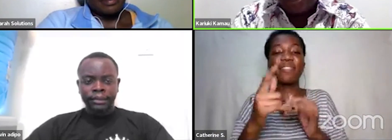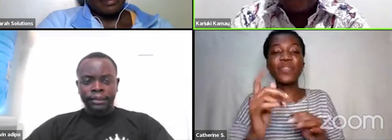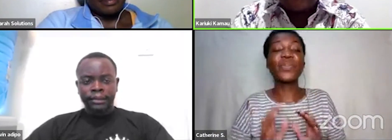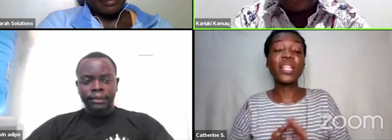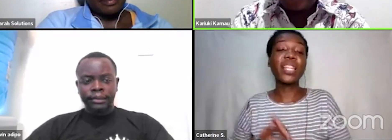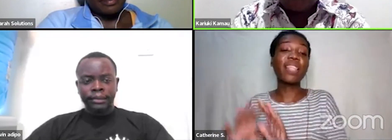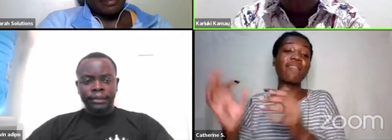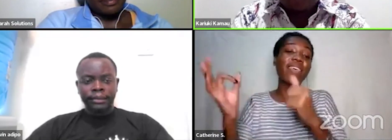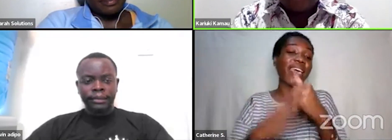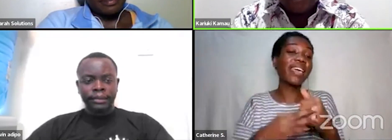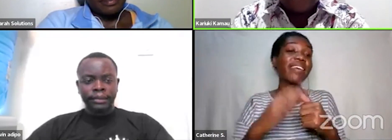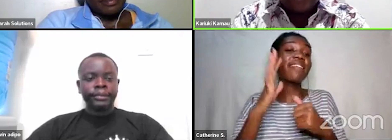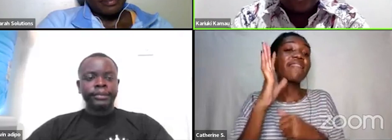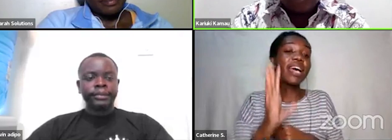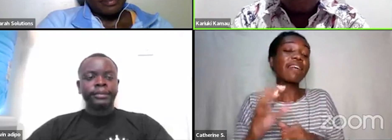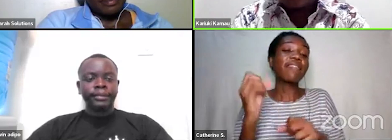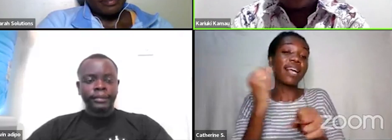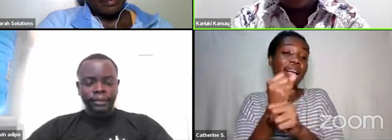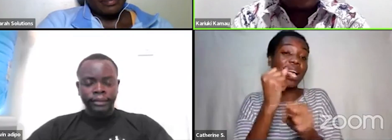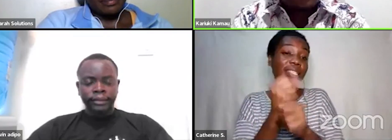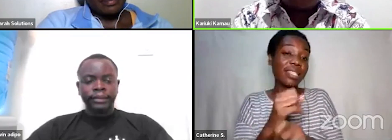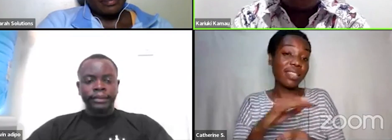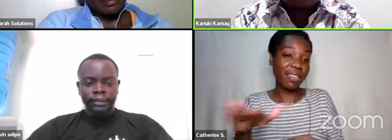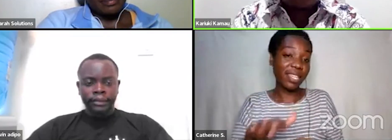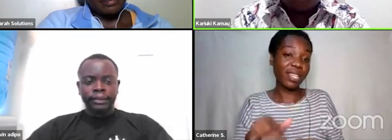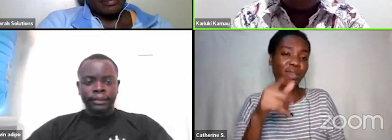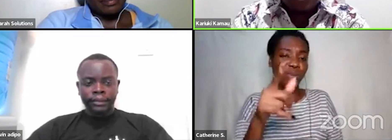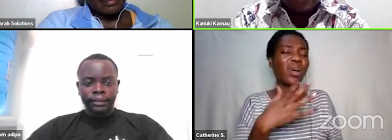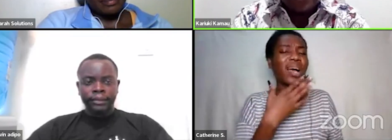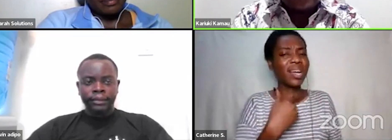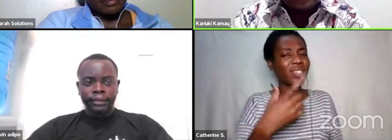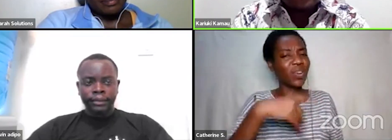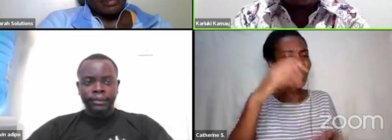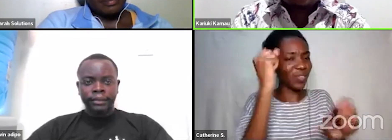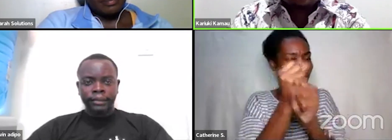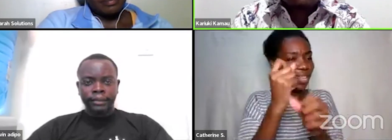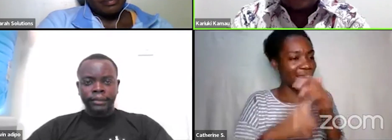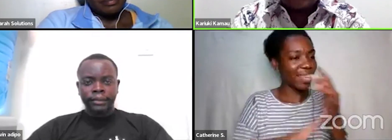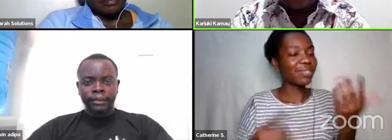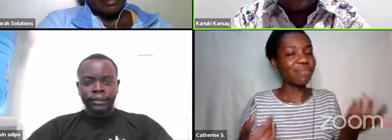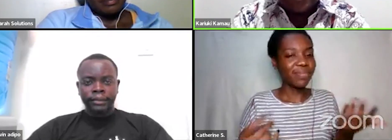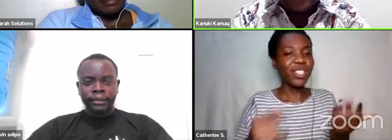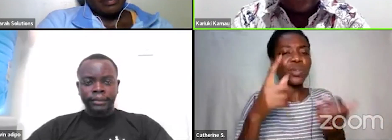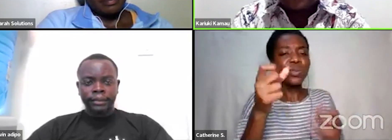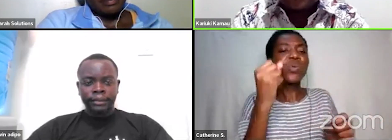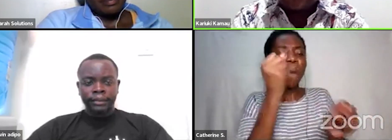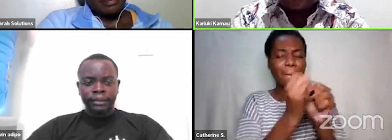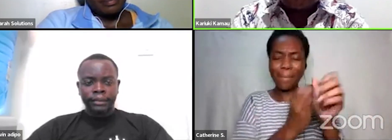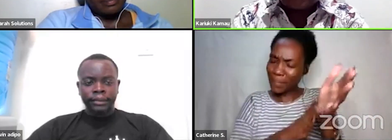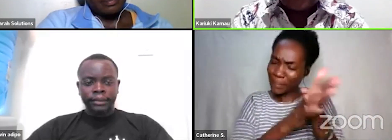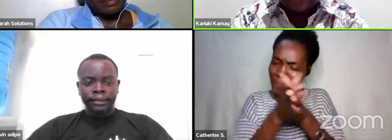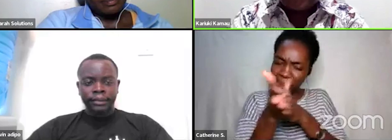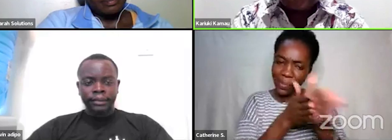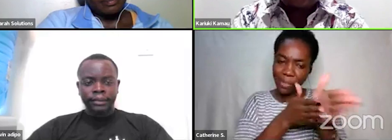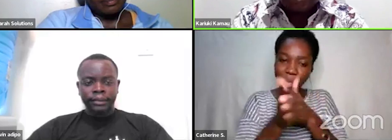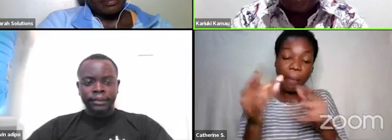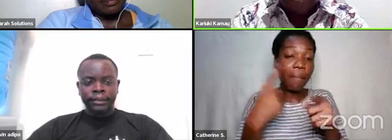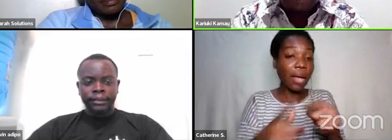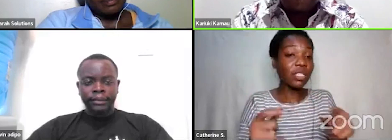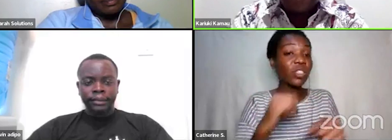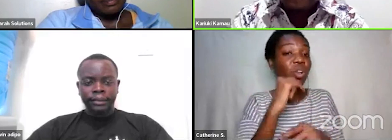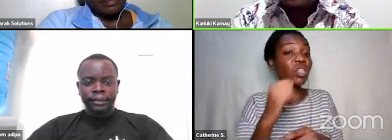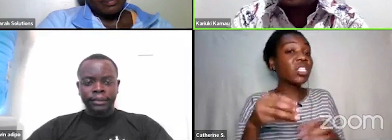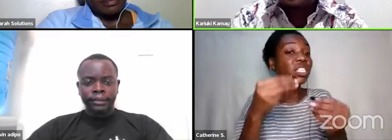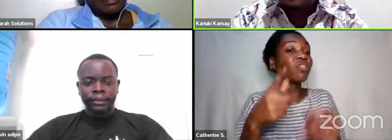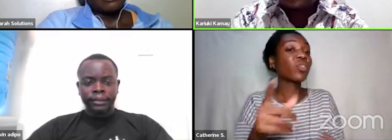to 5 job in the evening. What is this you go to do and you do it passionately, yet it is not getting you